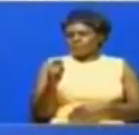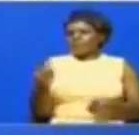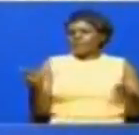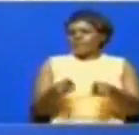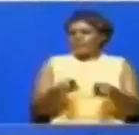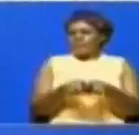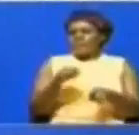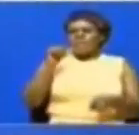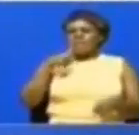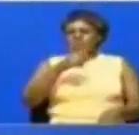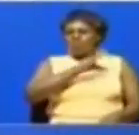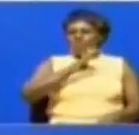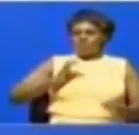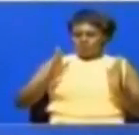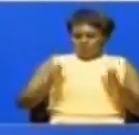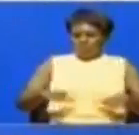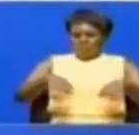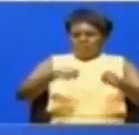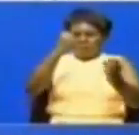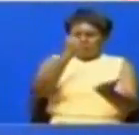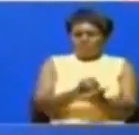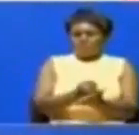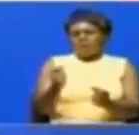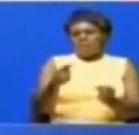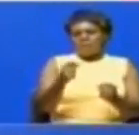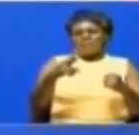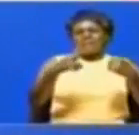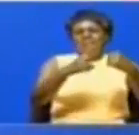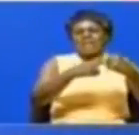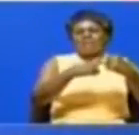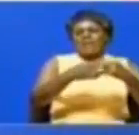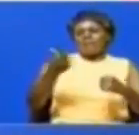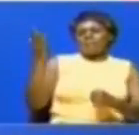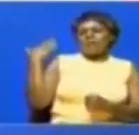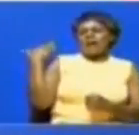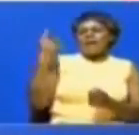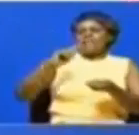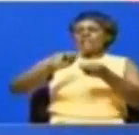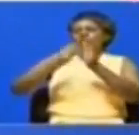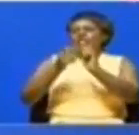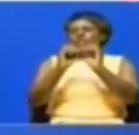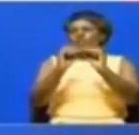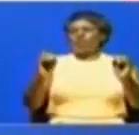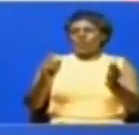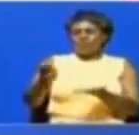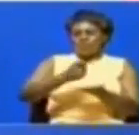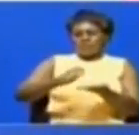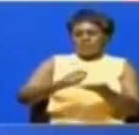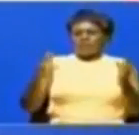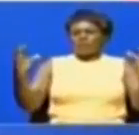that the new commissioners only took office 7 months ago without any changes made to the